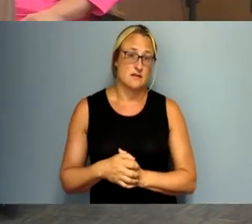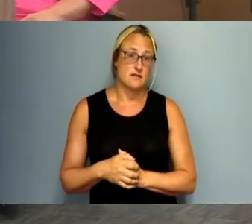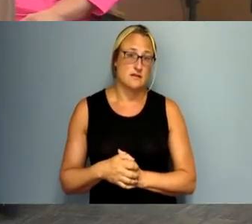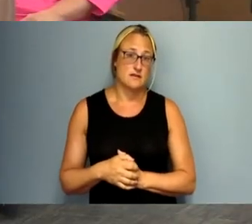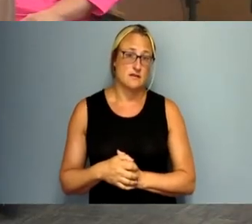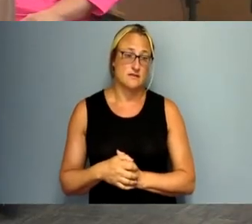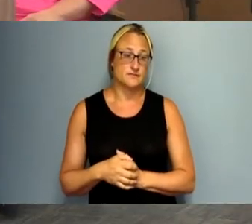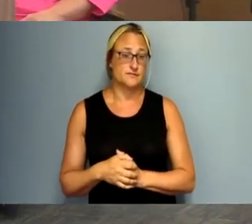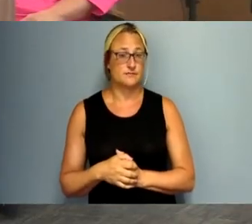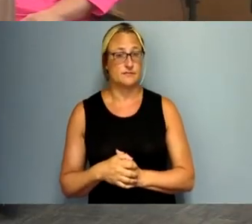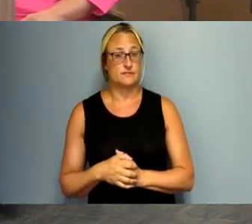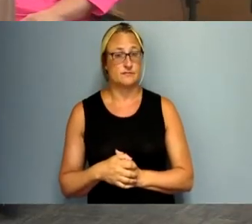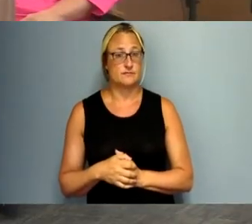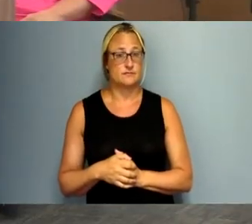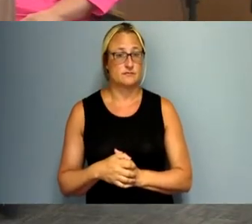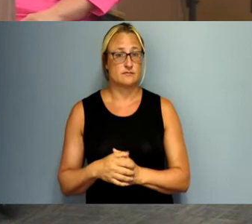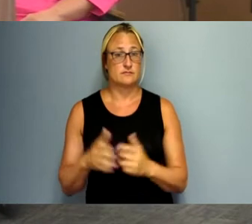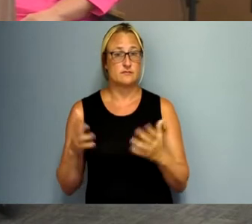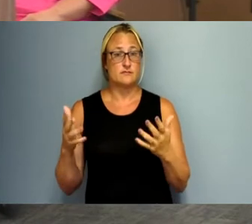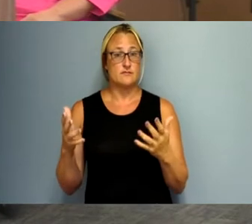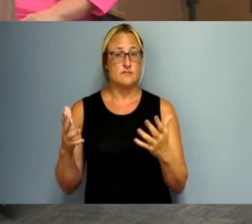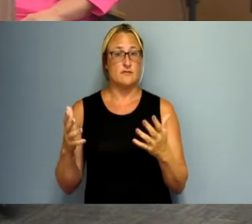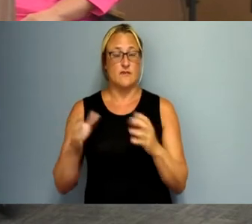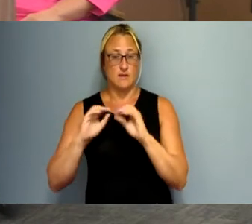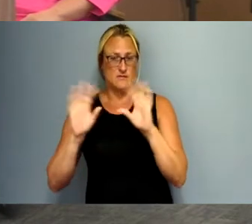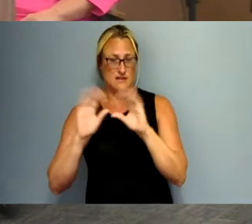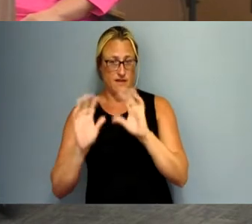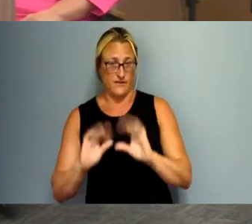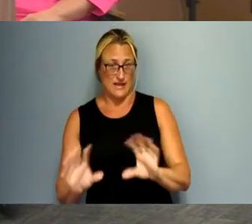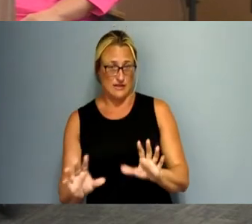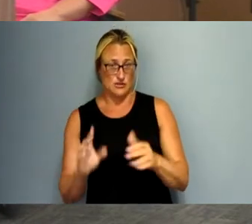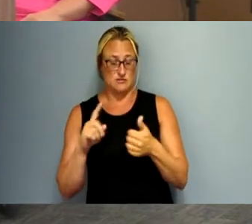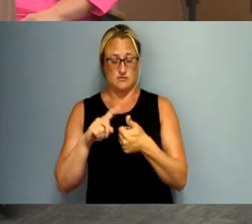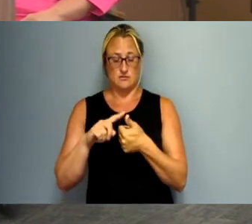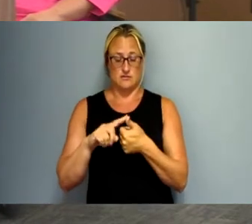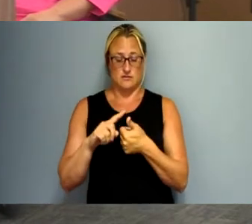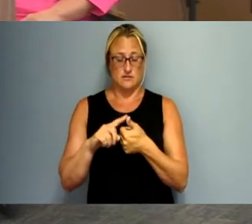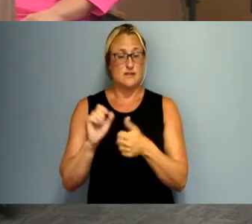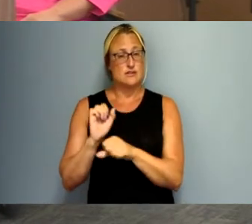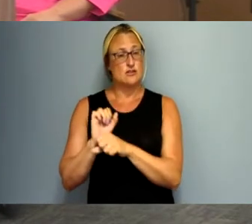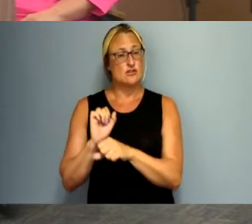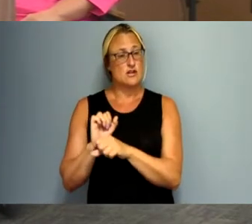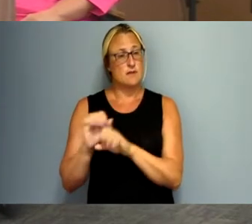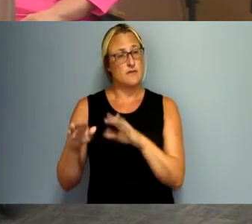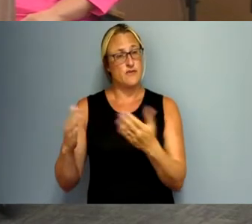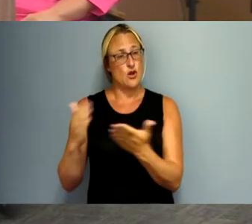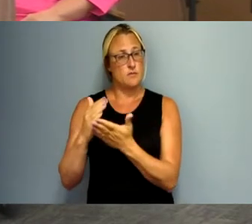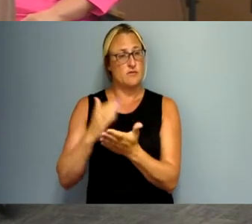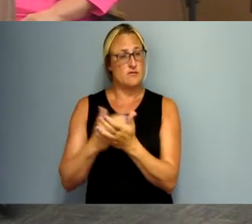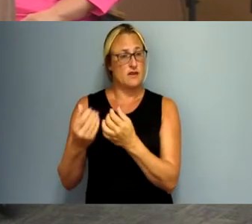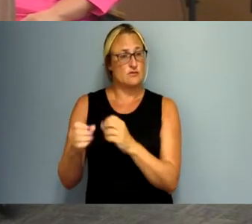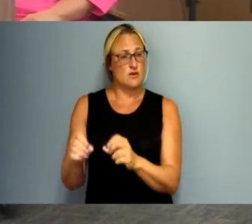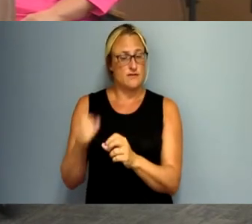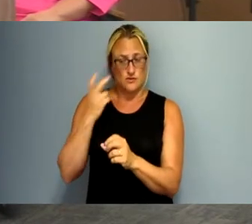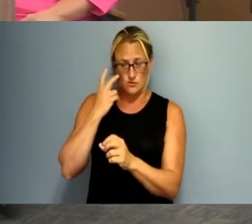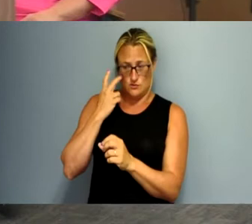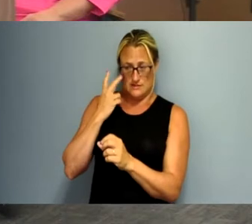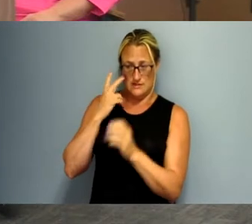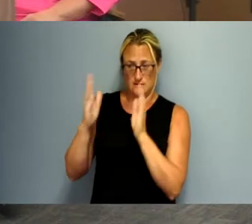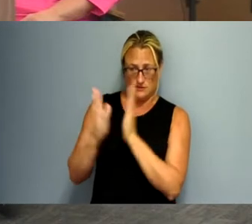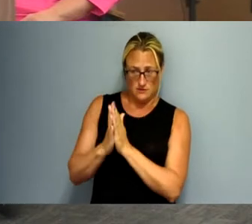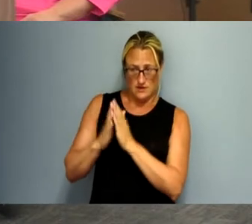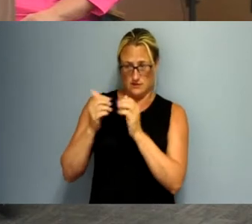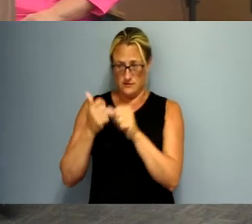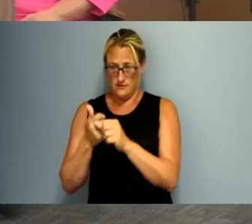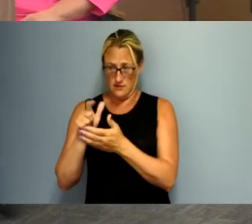So, some clarifications here. It is the job of the OOR to determine what requests are following the law and whether the request is valid.